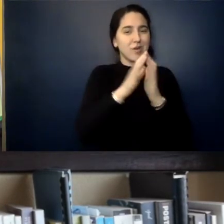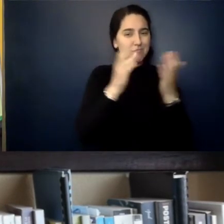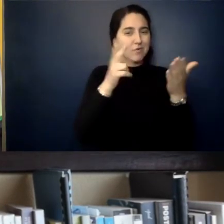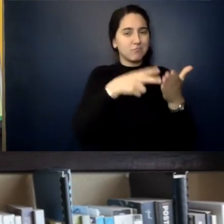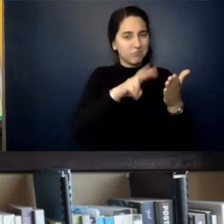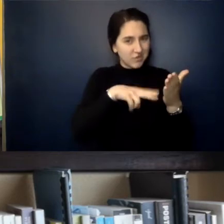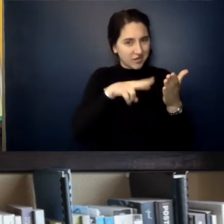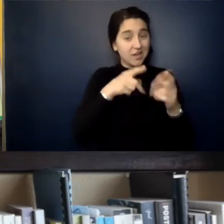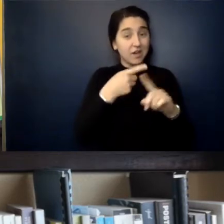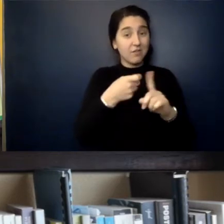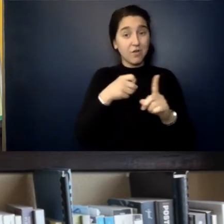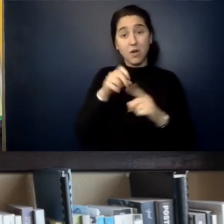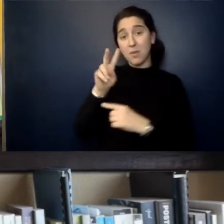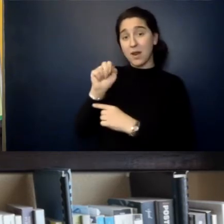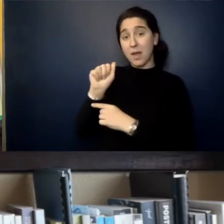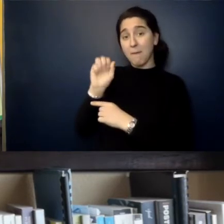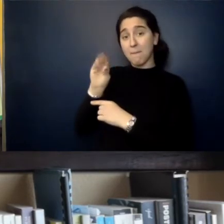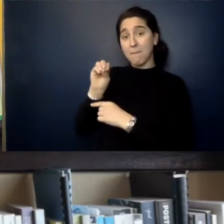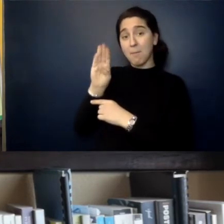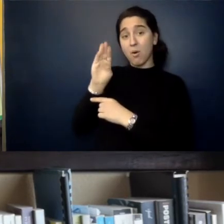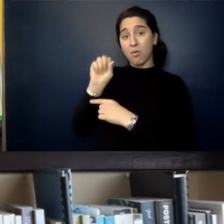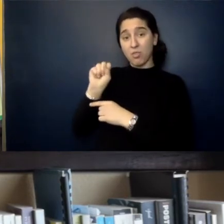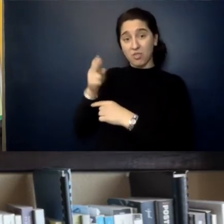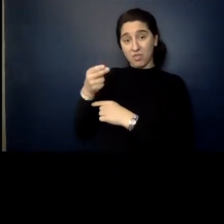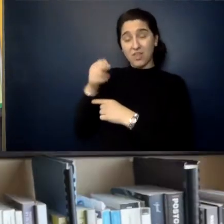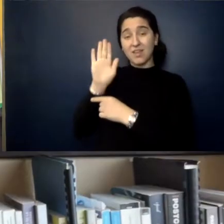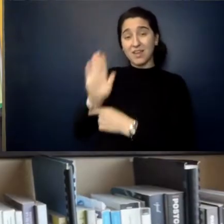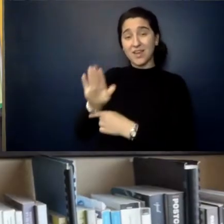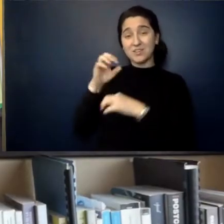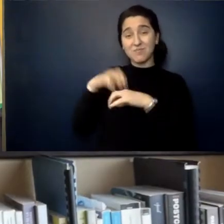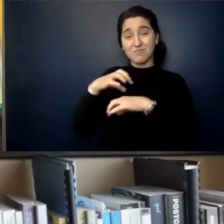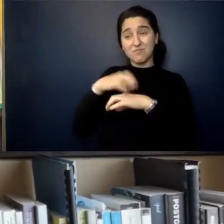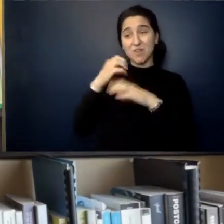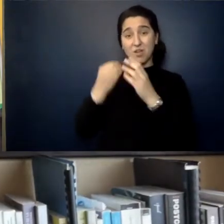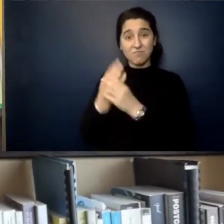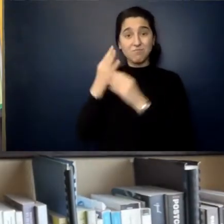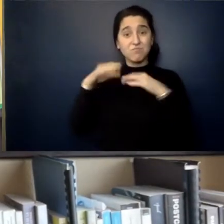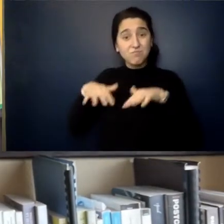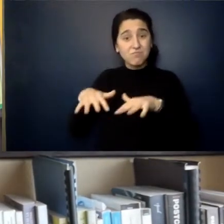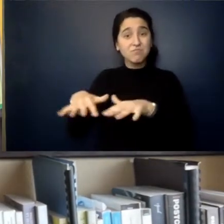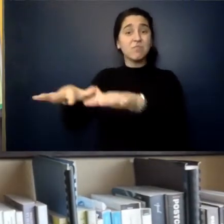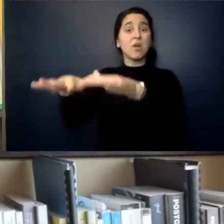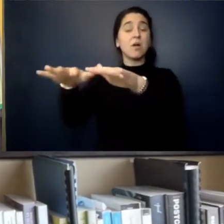for supporting me as your missionary. I will relate